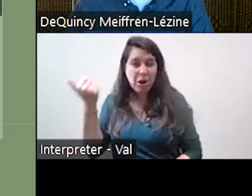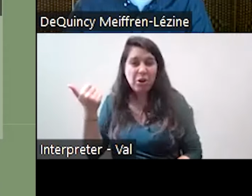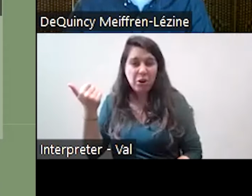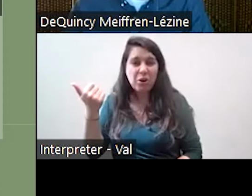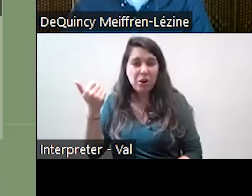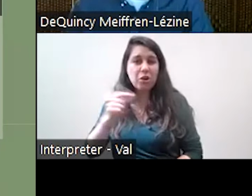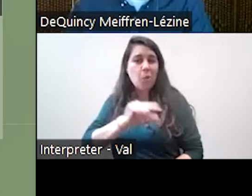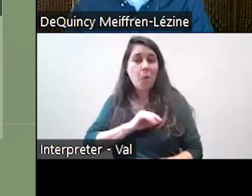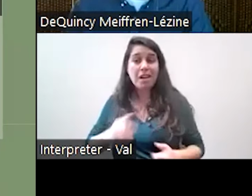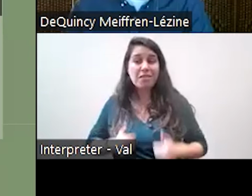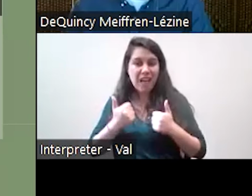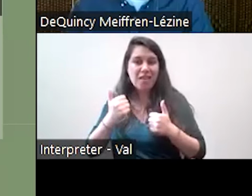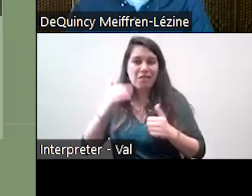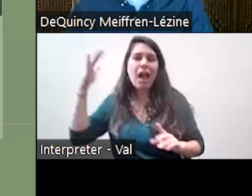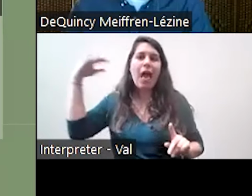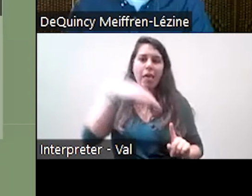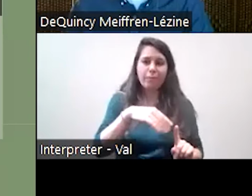life has dropped down to 0.